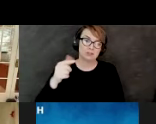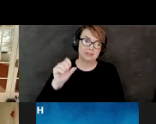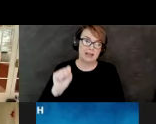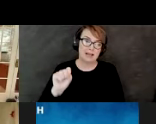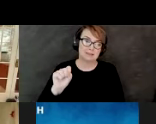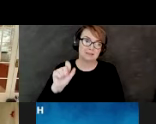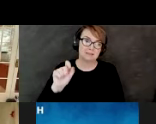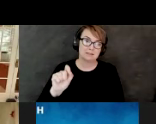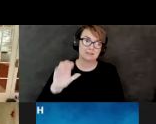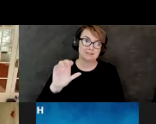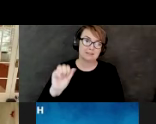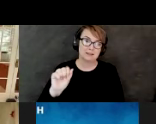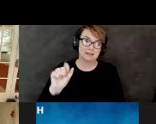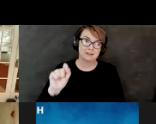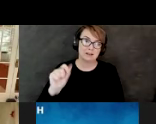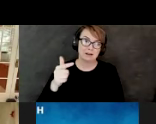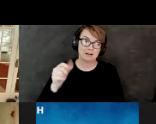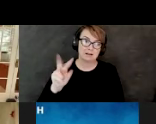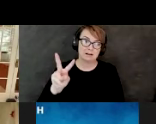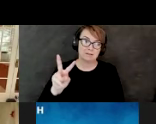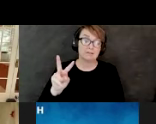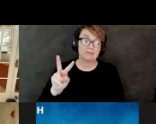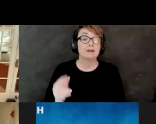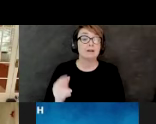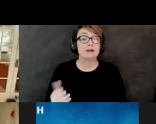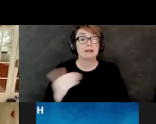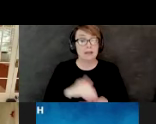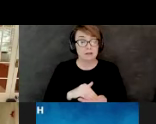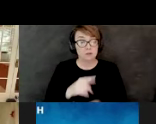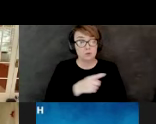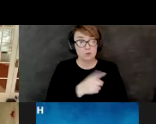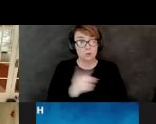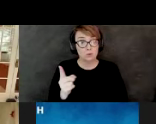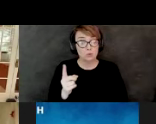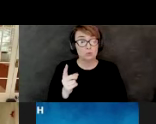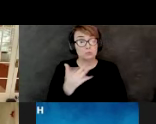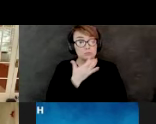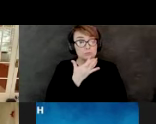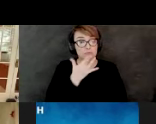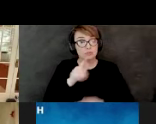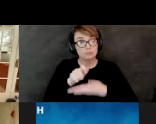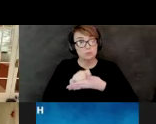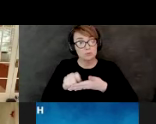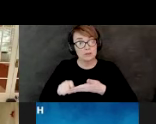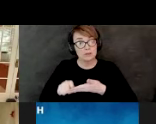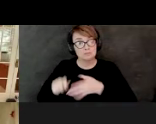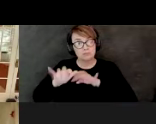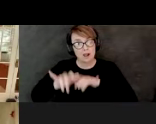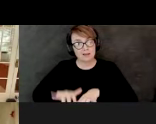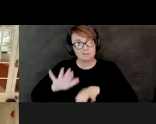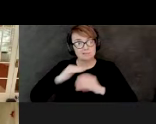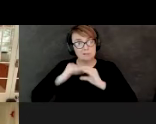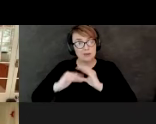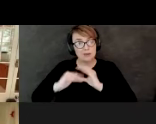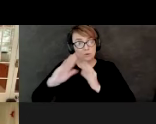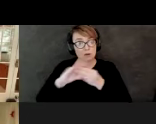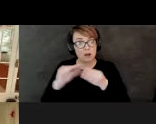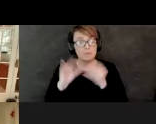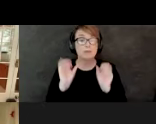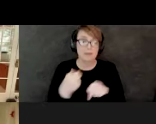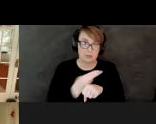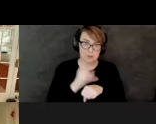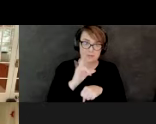oahaccomments@dgs.ca.gov. And so once again, if you'd like to make a written public comment, please use this email address during the meeting